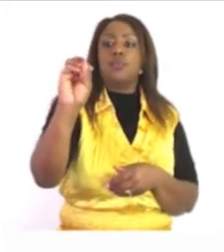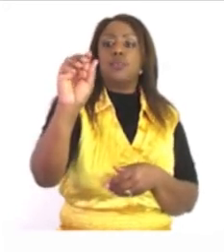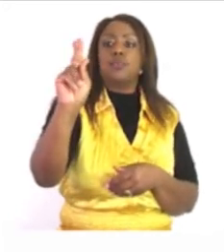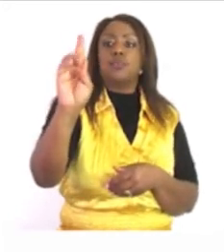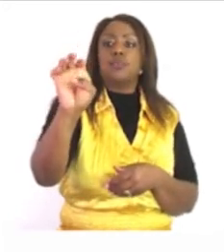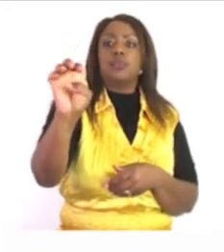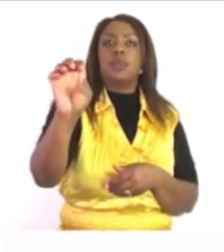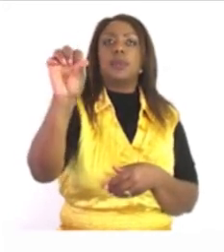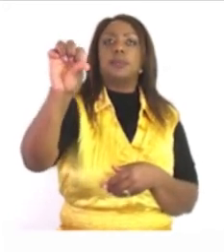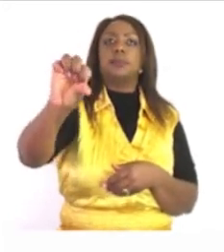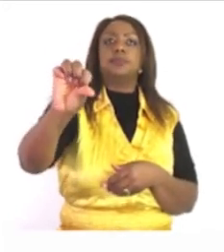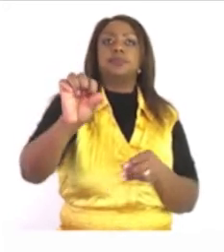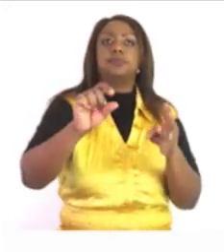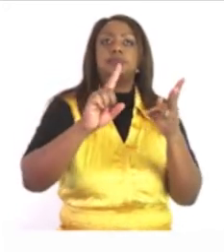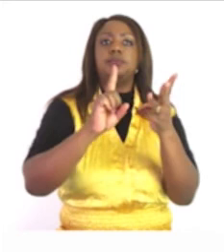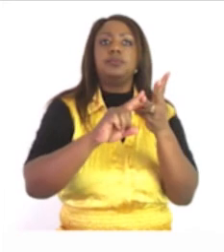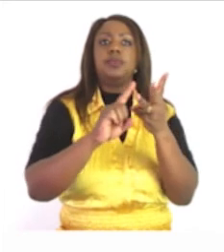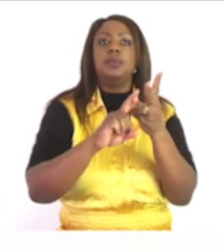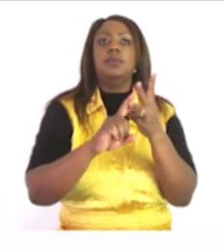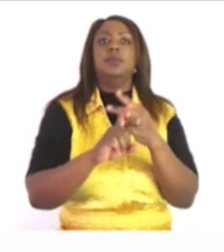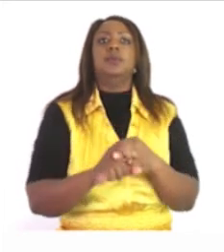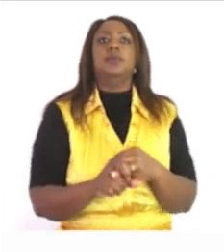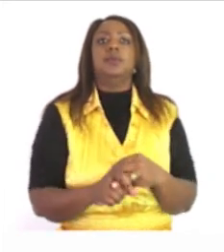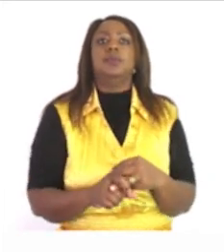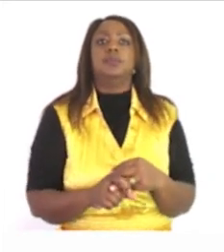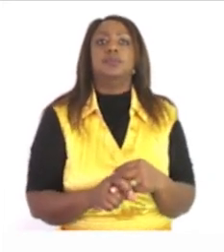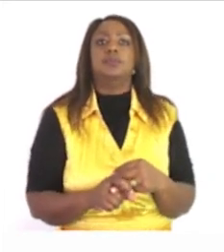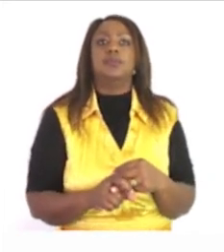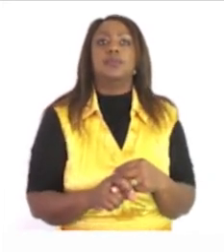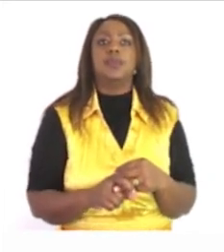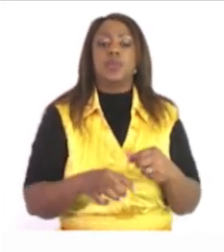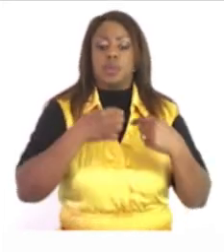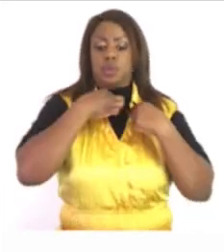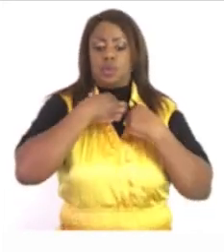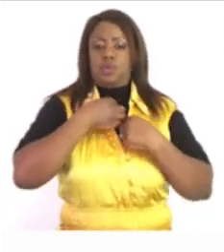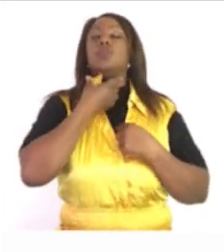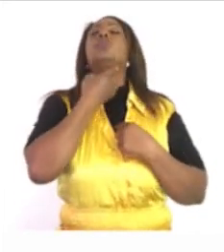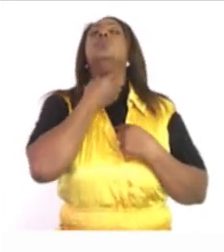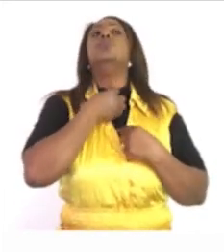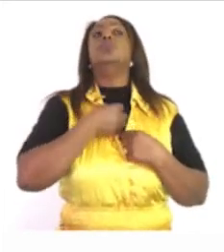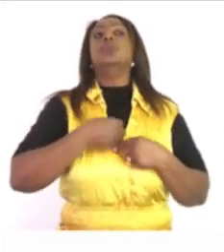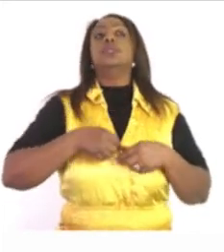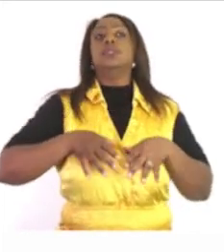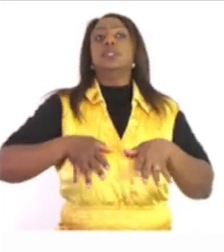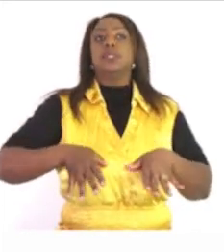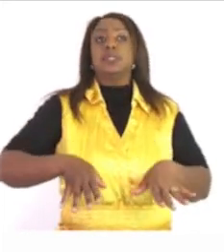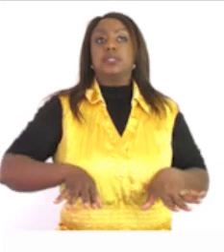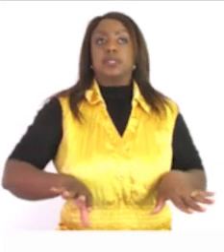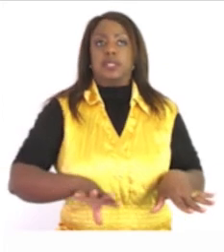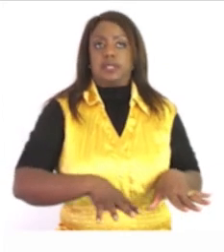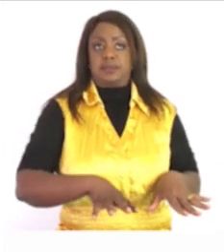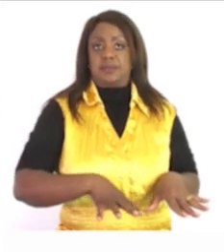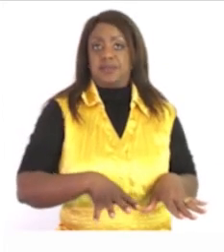And the very last one is to prevent colds, the first disease that we mentioned. Prevent colds, because if